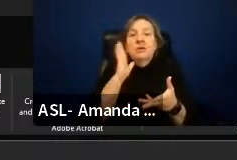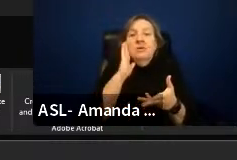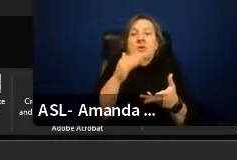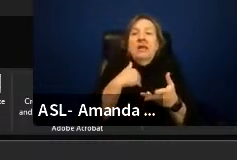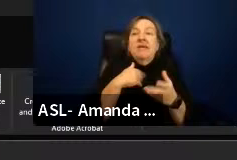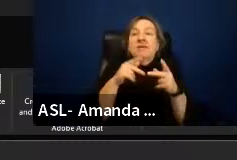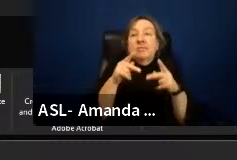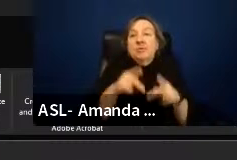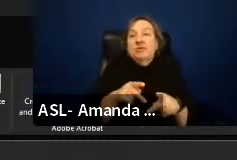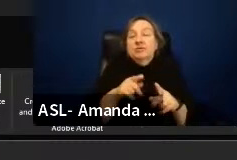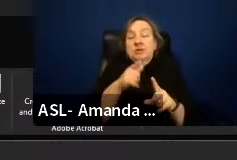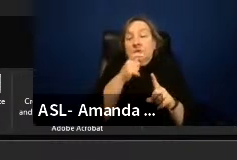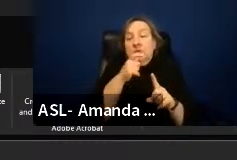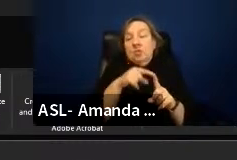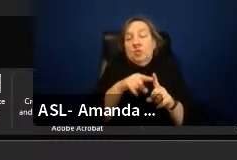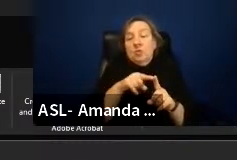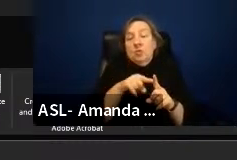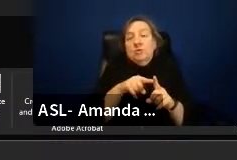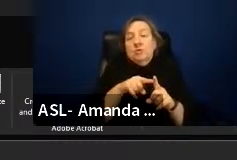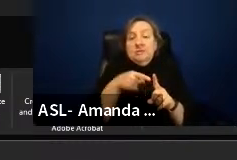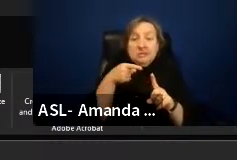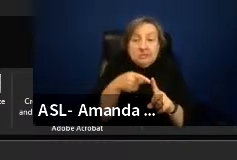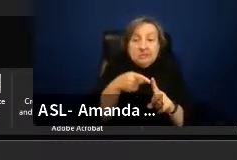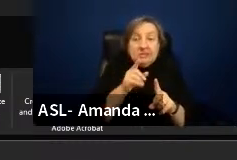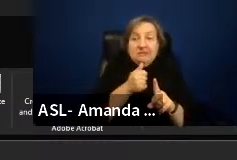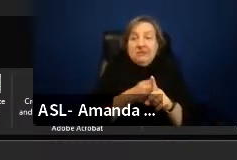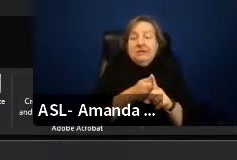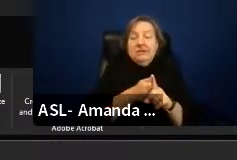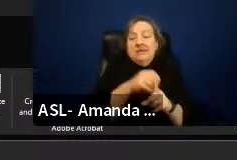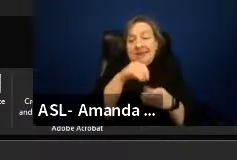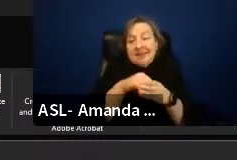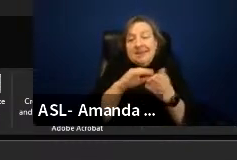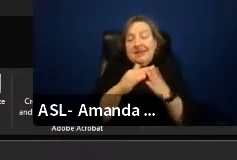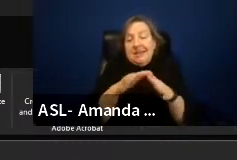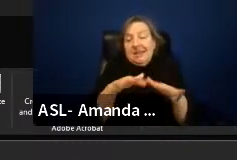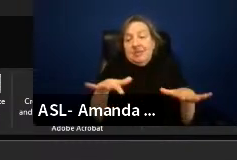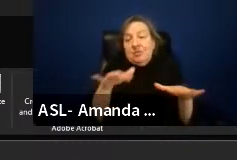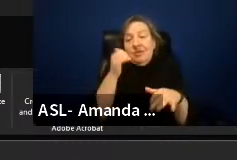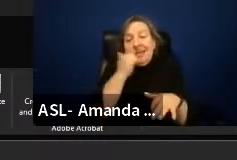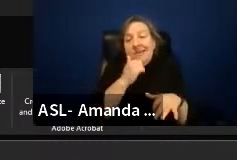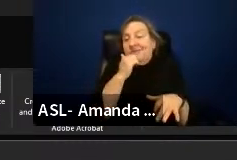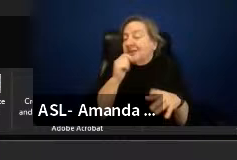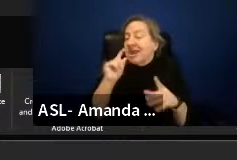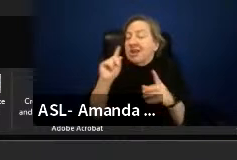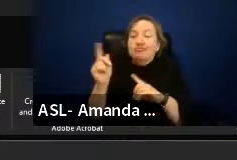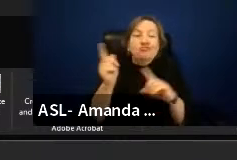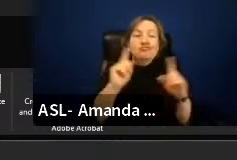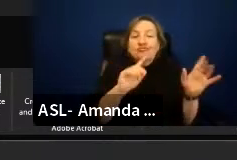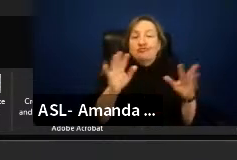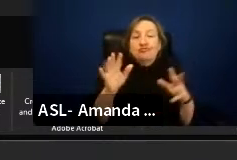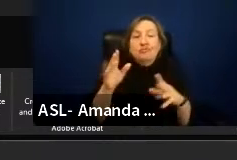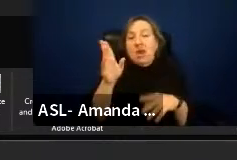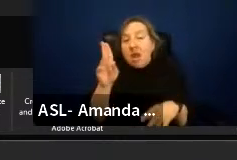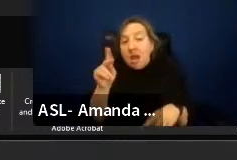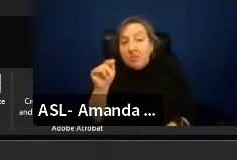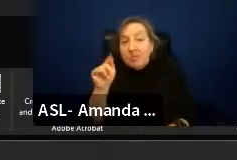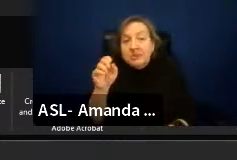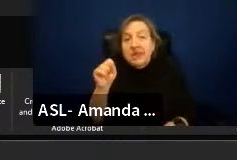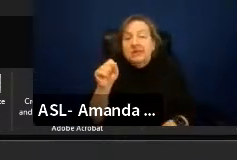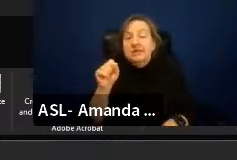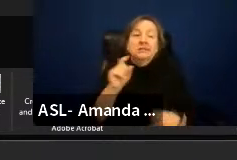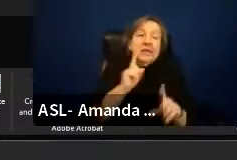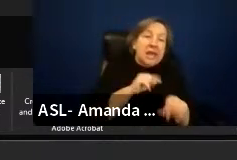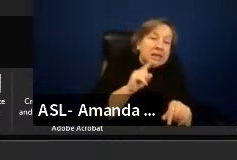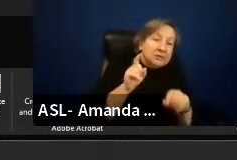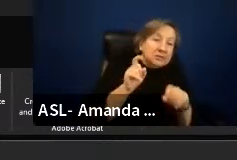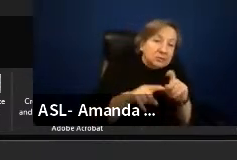person that is specifically in the community every day, giving updates, answering